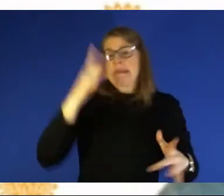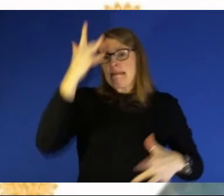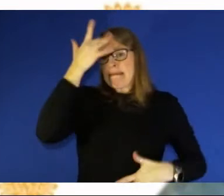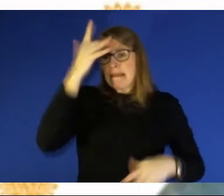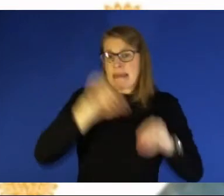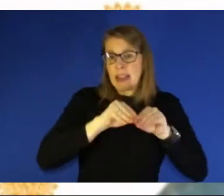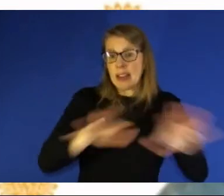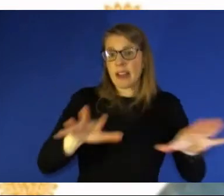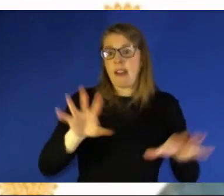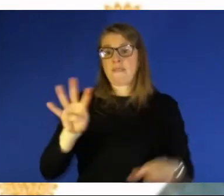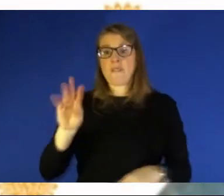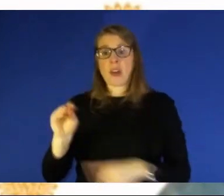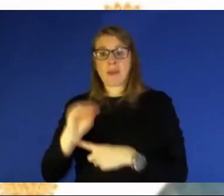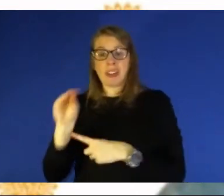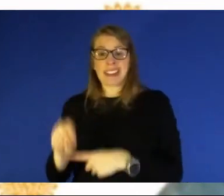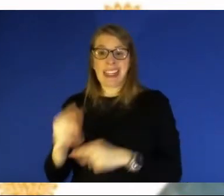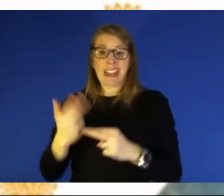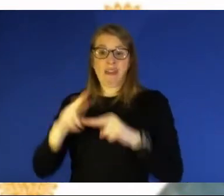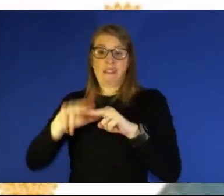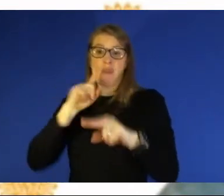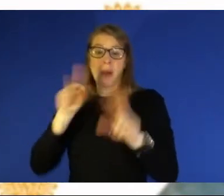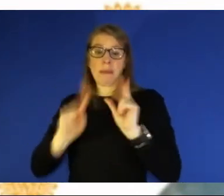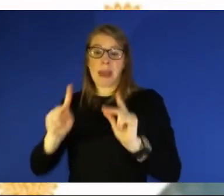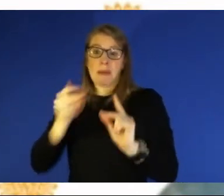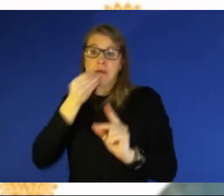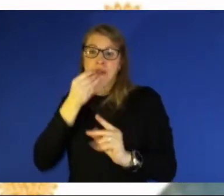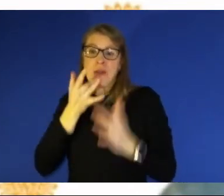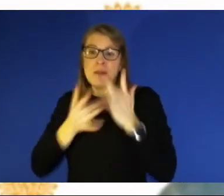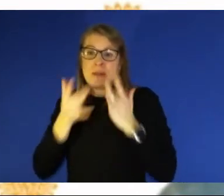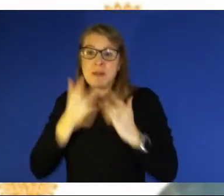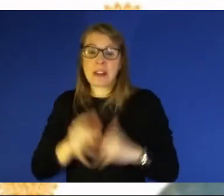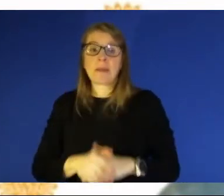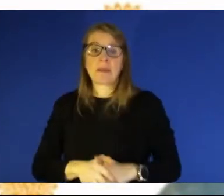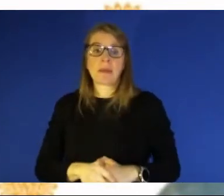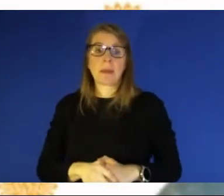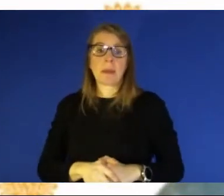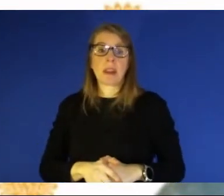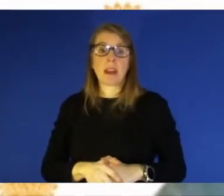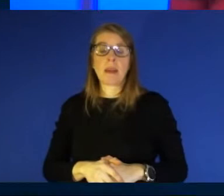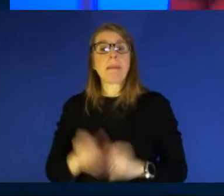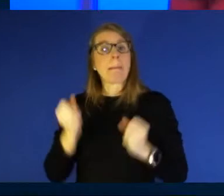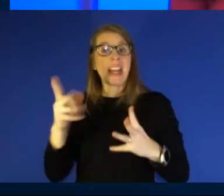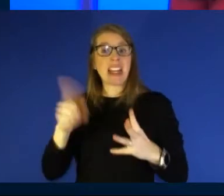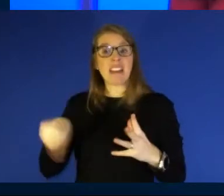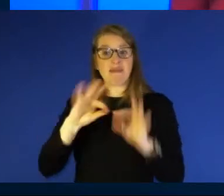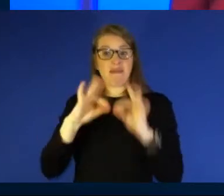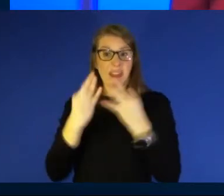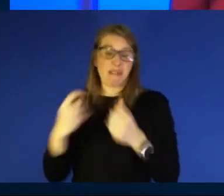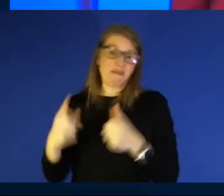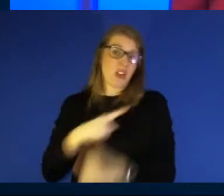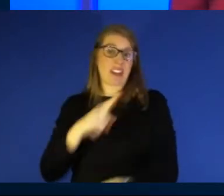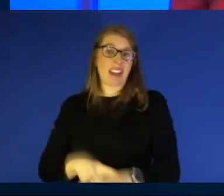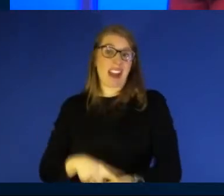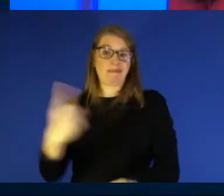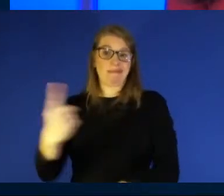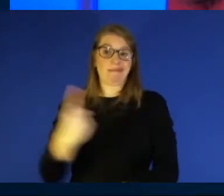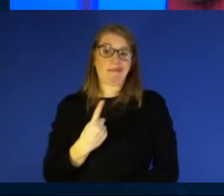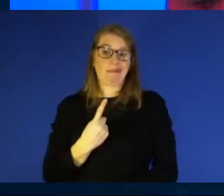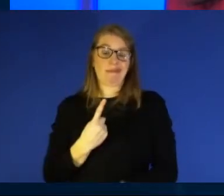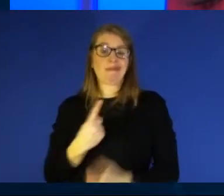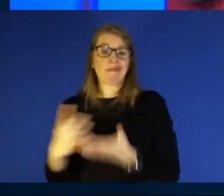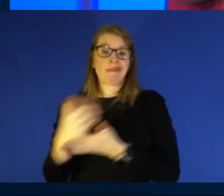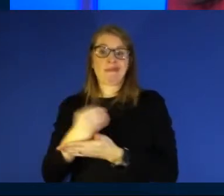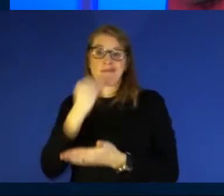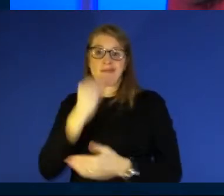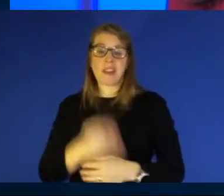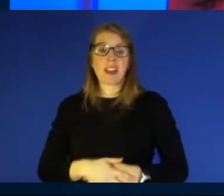increase in the number of folks who are coming to us, and a lot of them for the very first time. That is so, it's gut-wrenching to